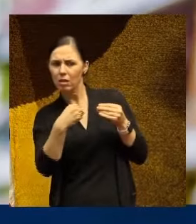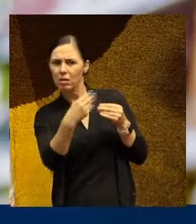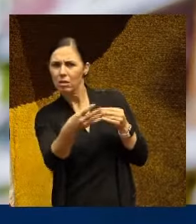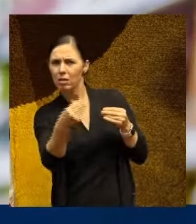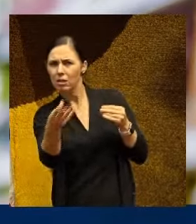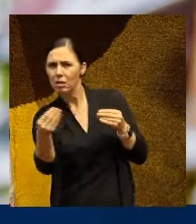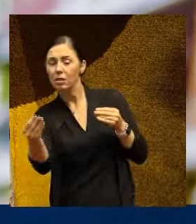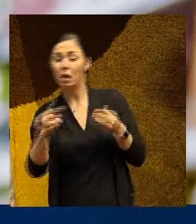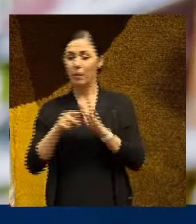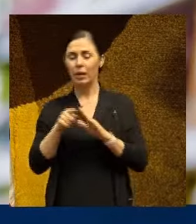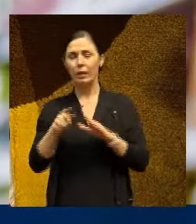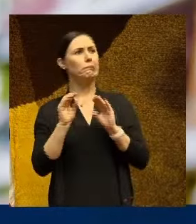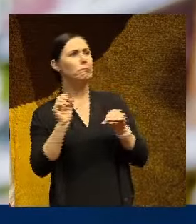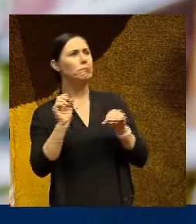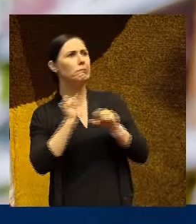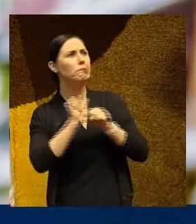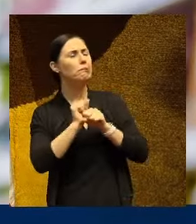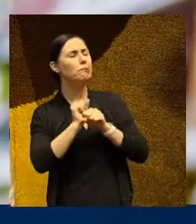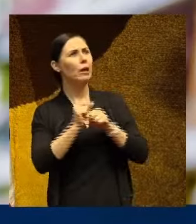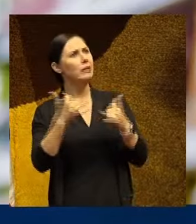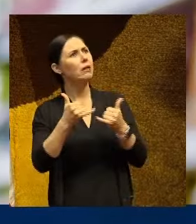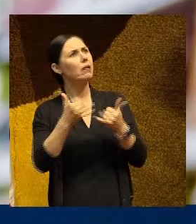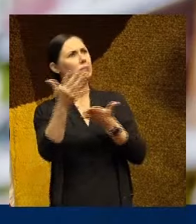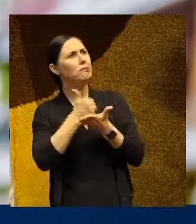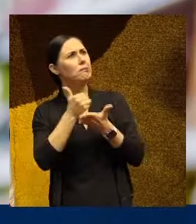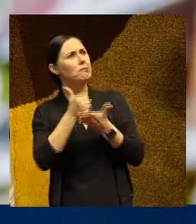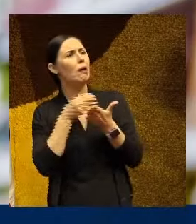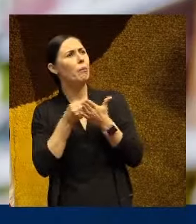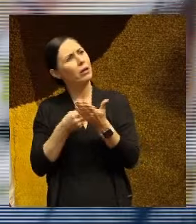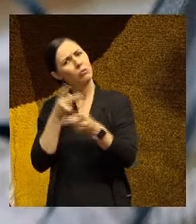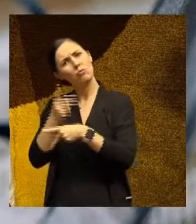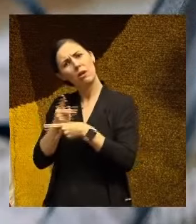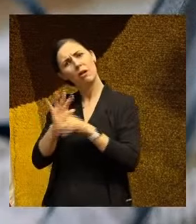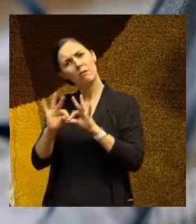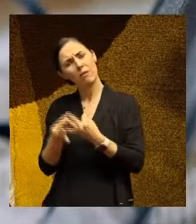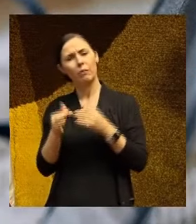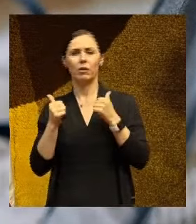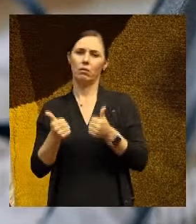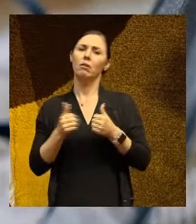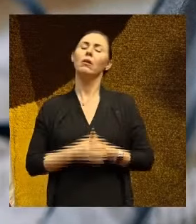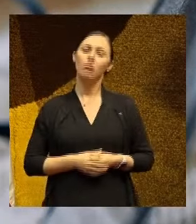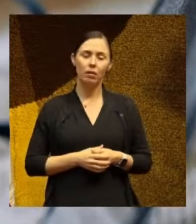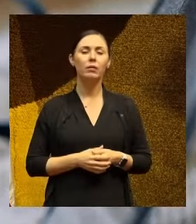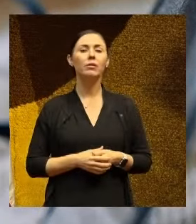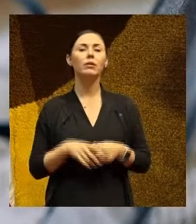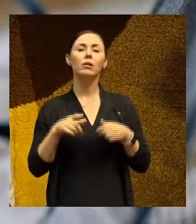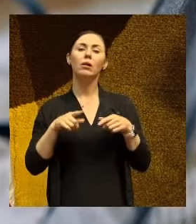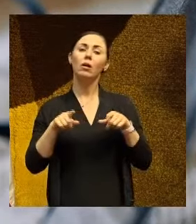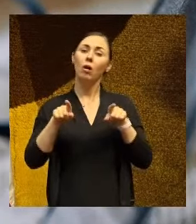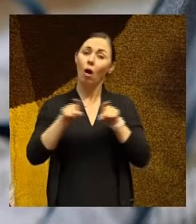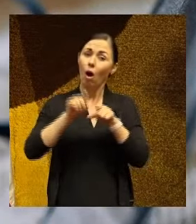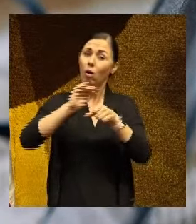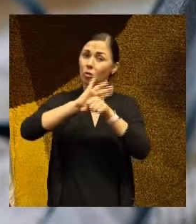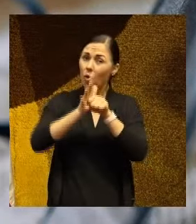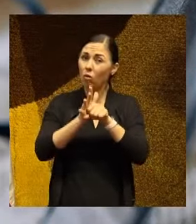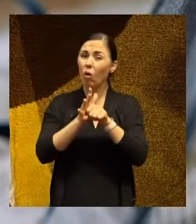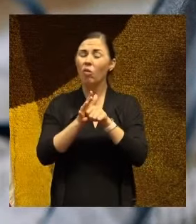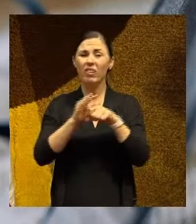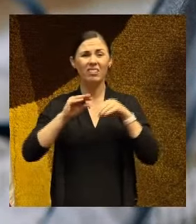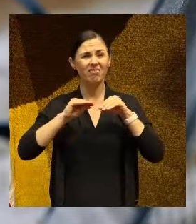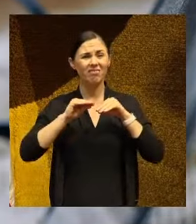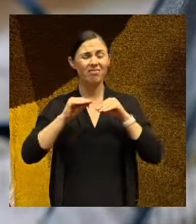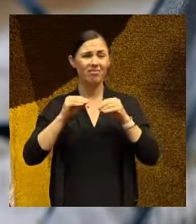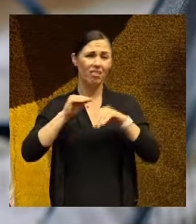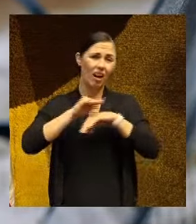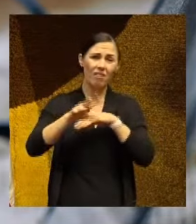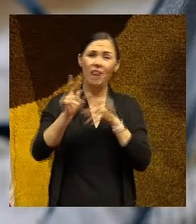receive essential income for their families. The pandemic also caused many workers to lose